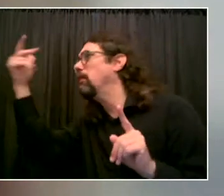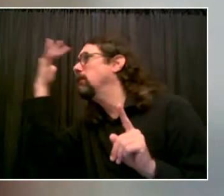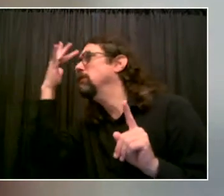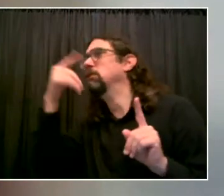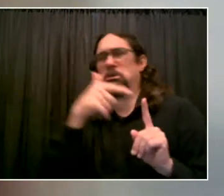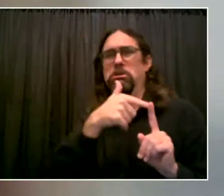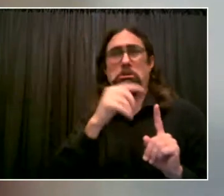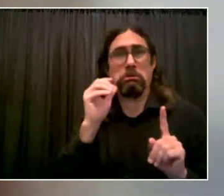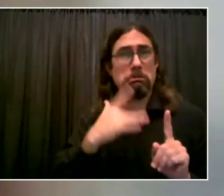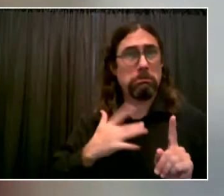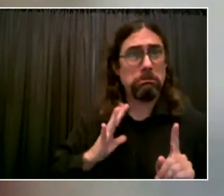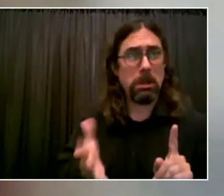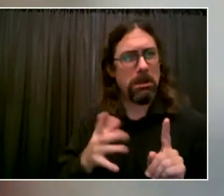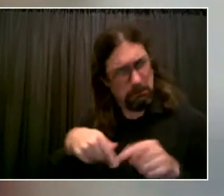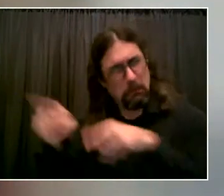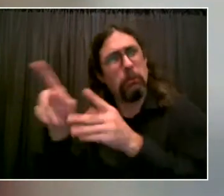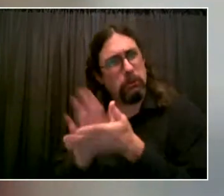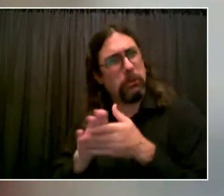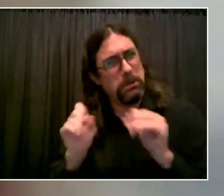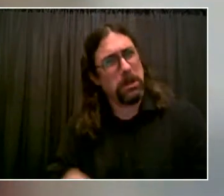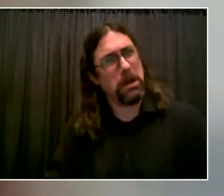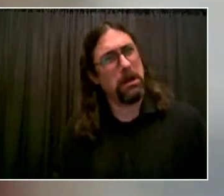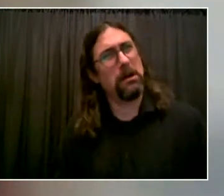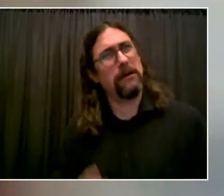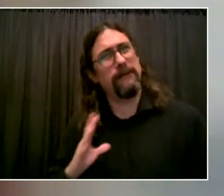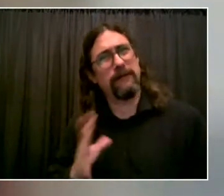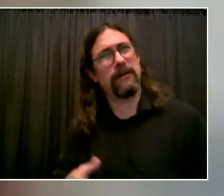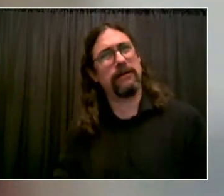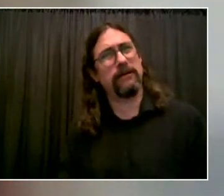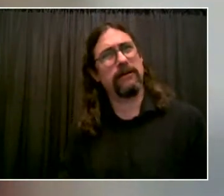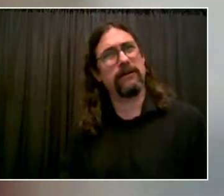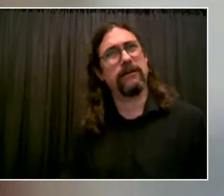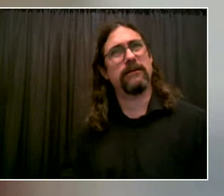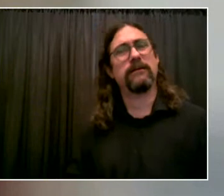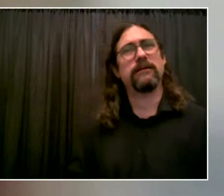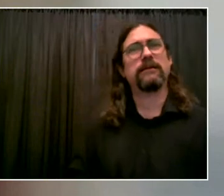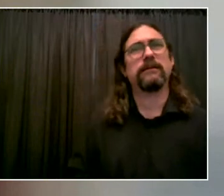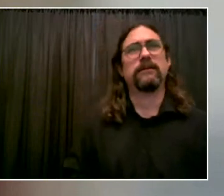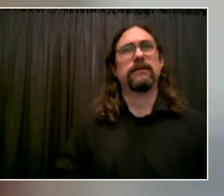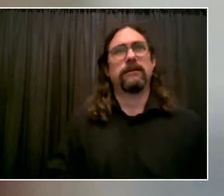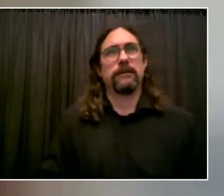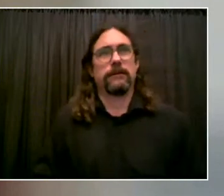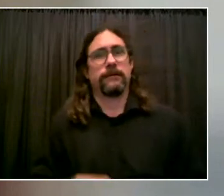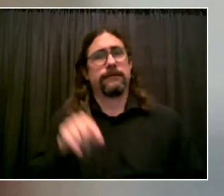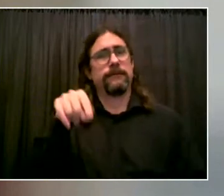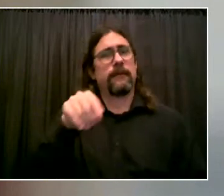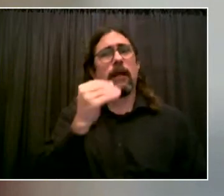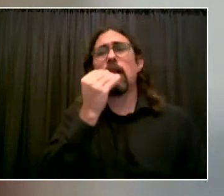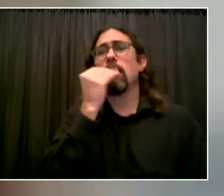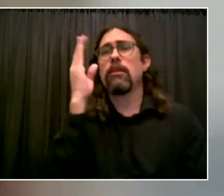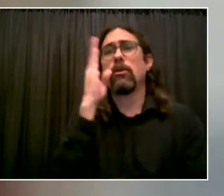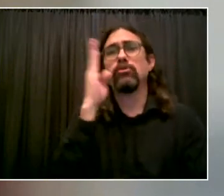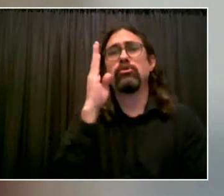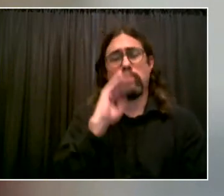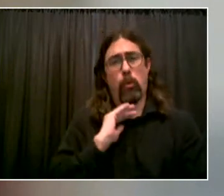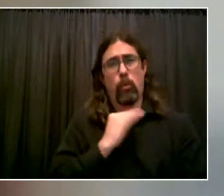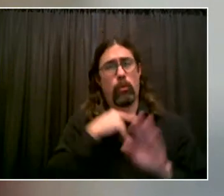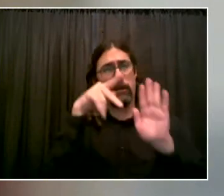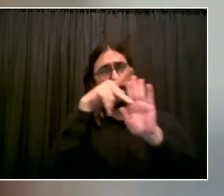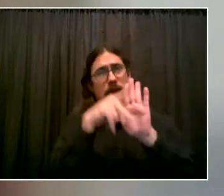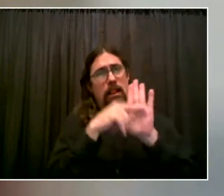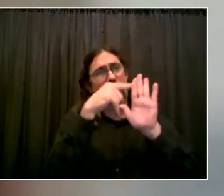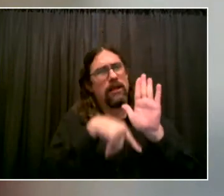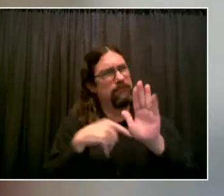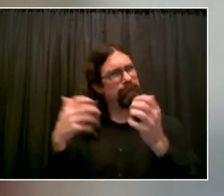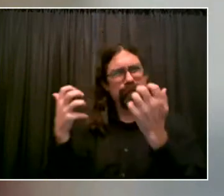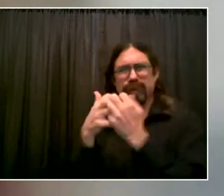and staff are working very closely with test and trace. The situation room is working closely on, cases in classrooms. And so